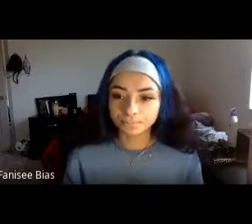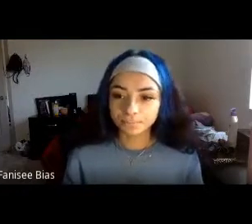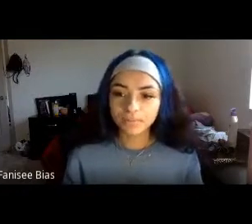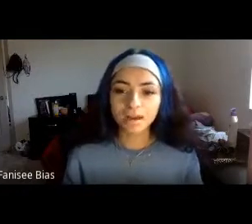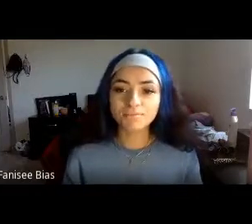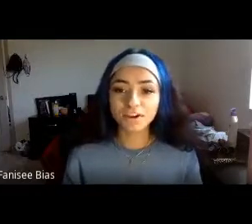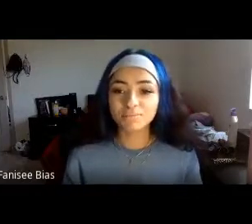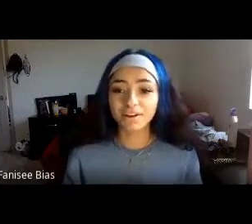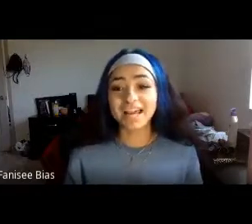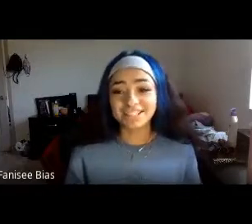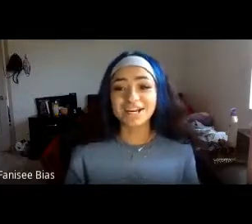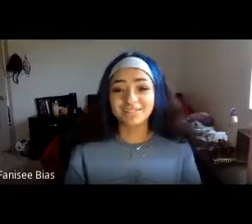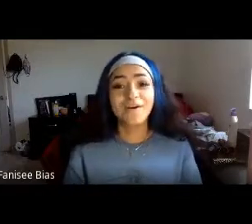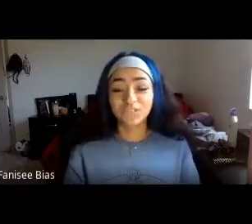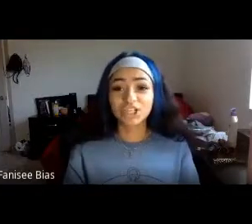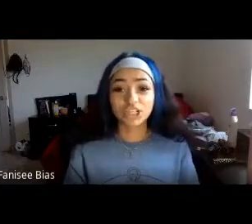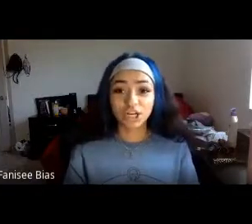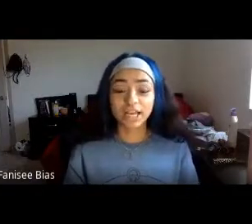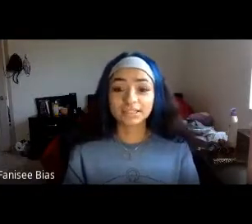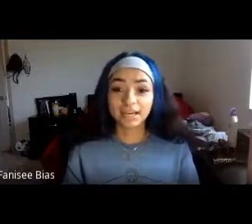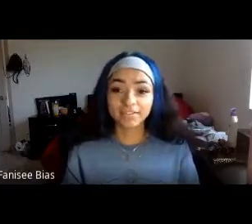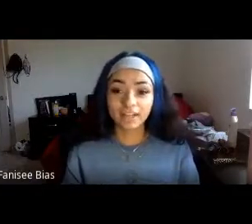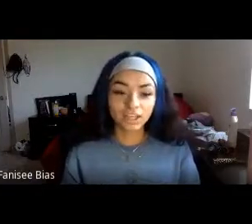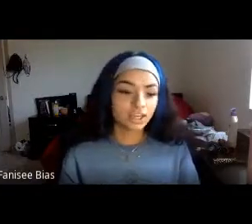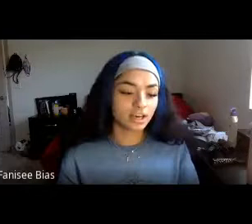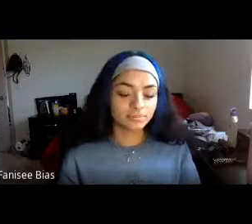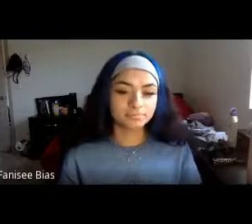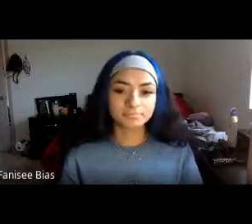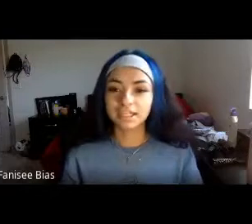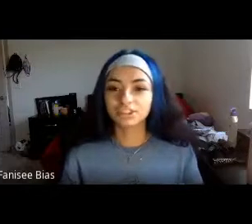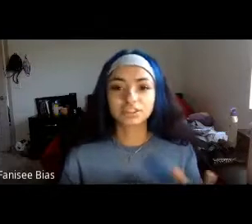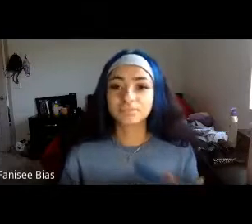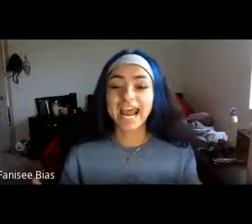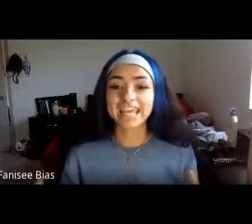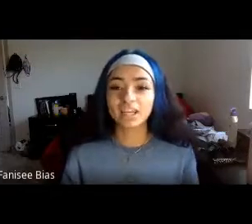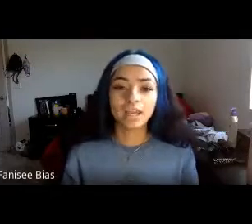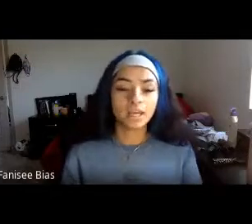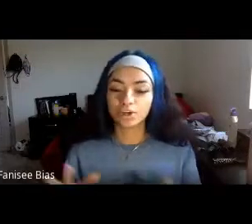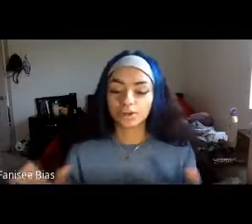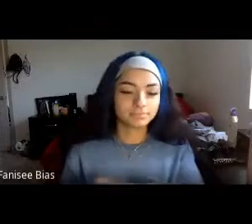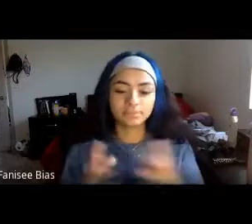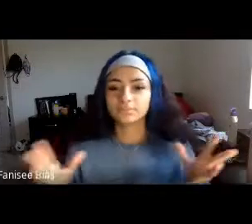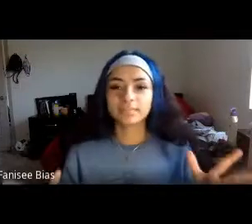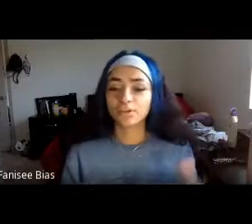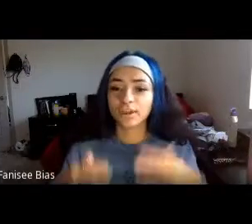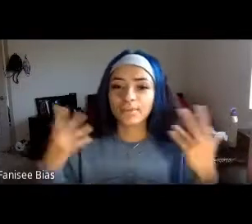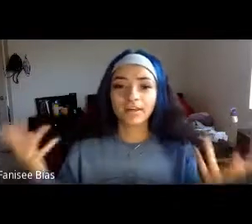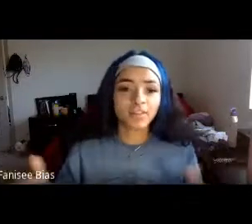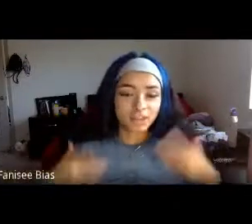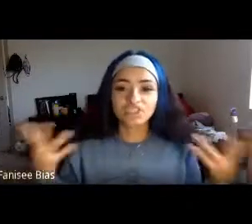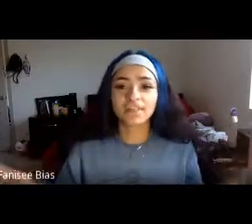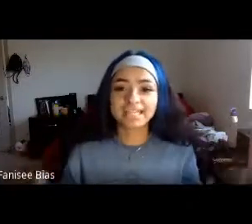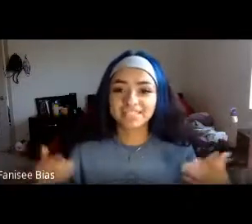to fingerspell. Yeah, Jasmine, for sure. Yeah, it's kind of like yeah, just kind of getting your like you get your